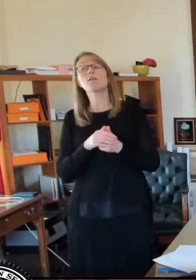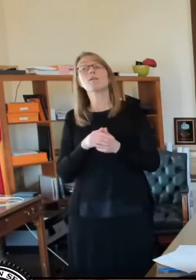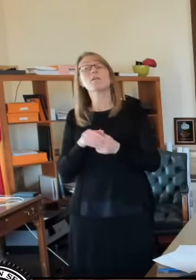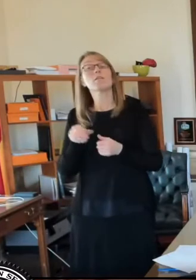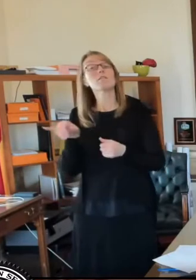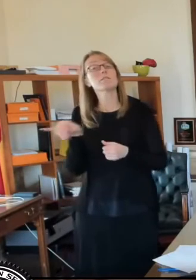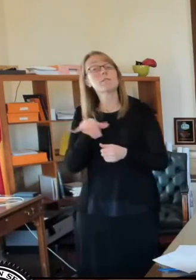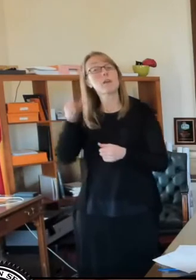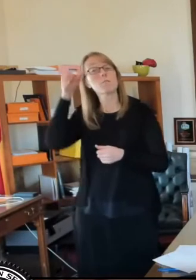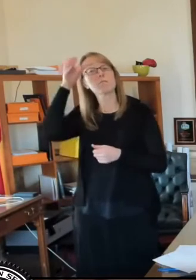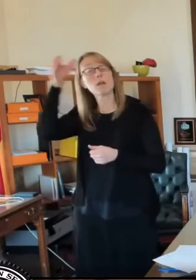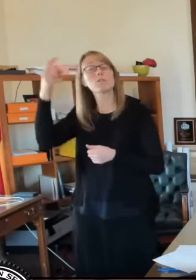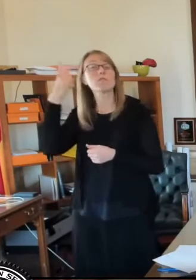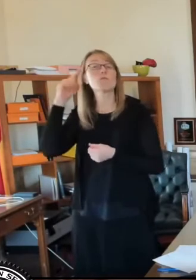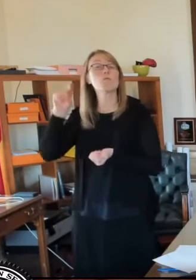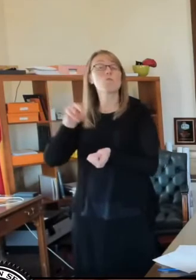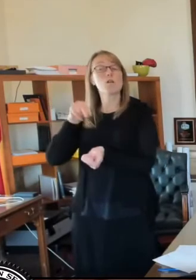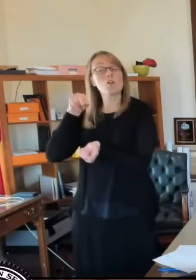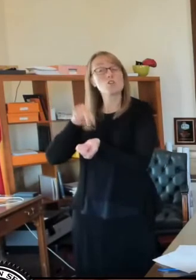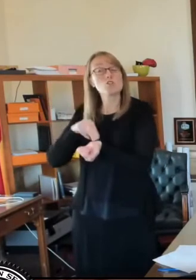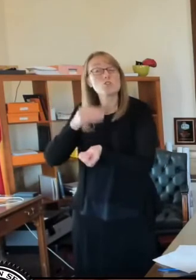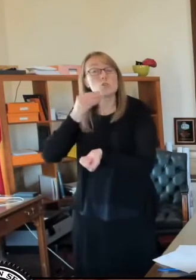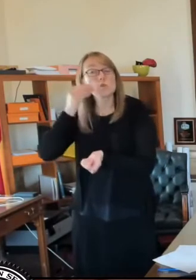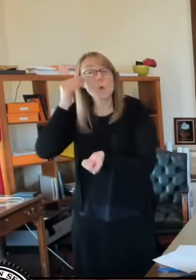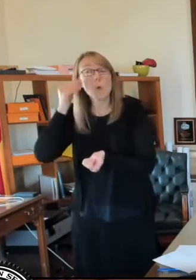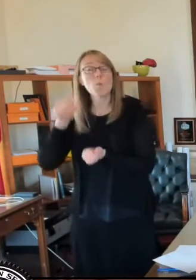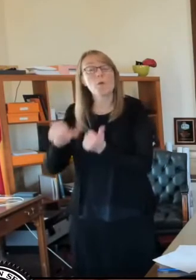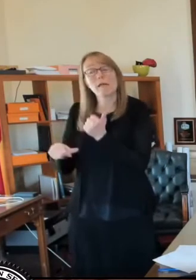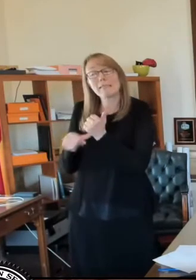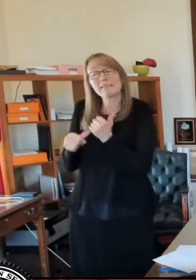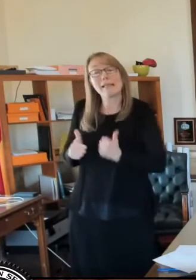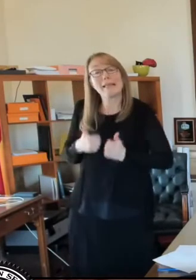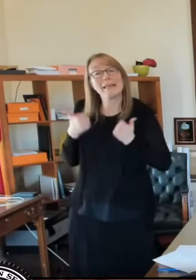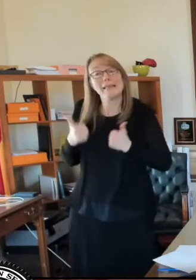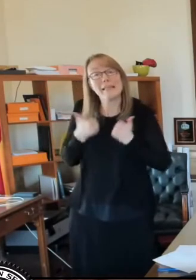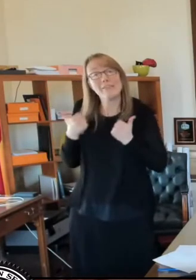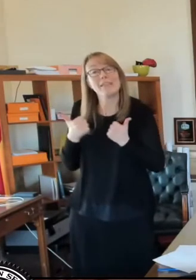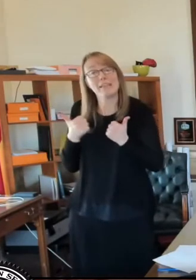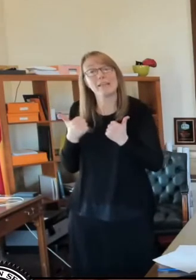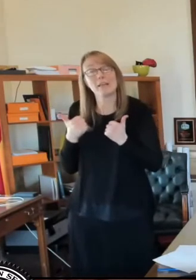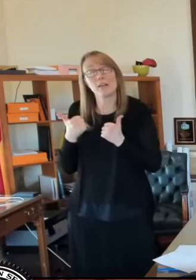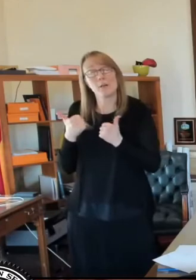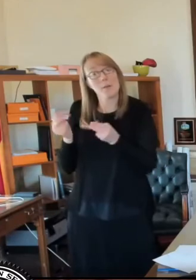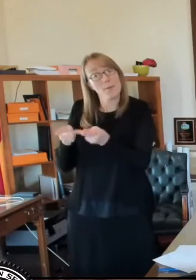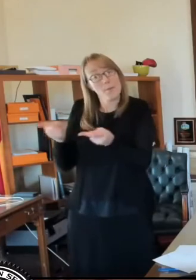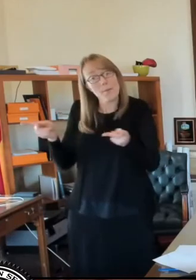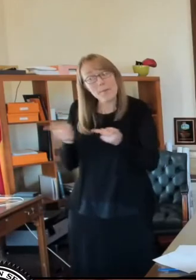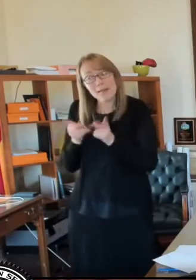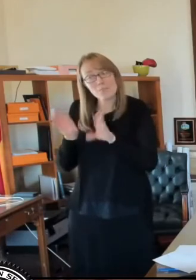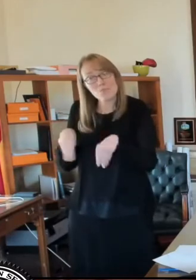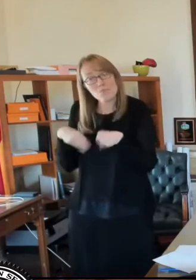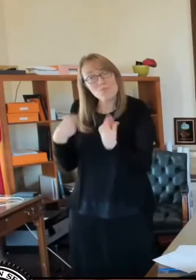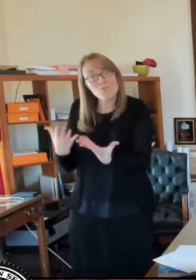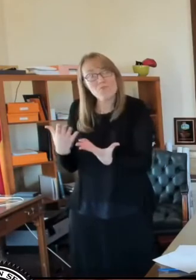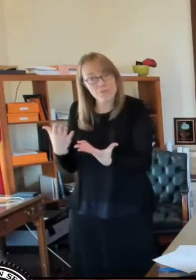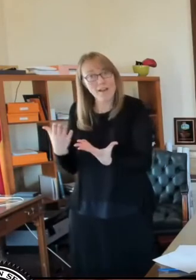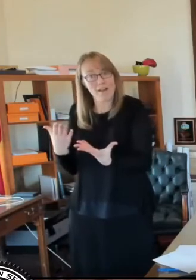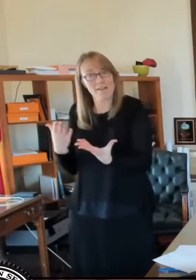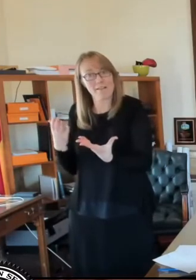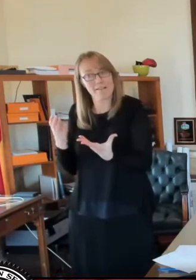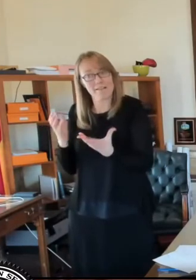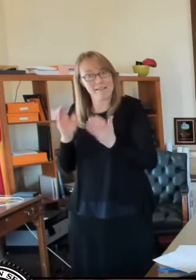facilities, assisted living, residential care, and of course, both inpatient and outpatient medical facilities.